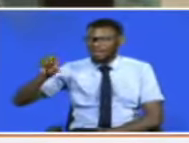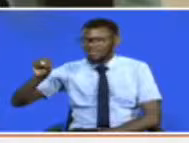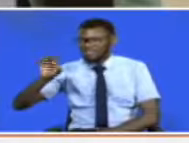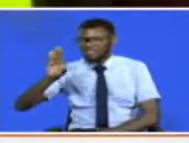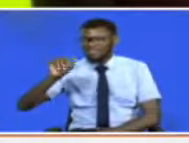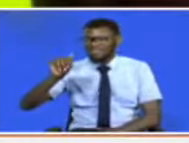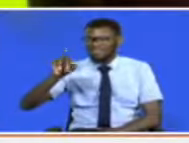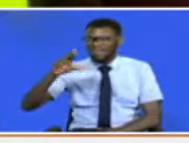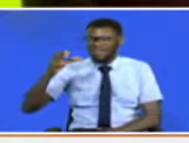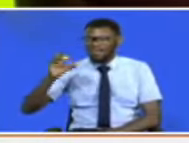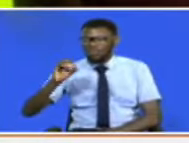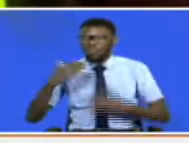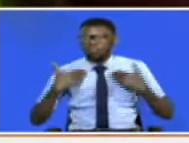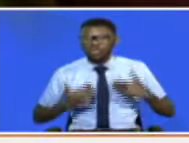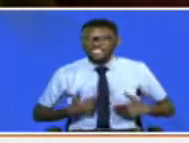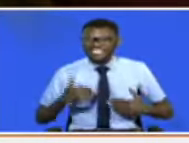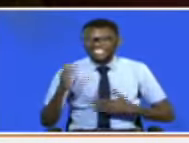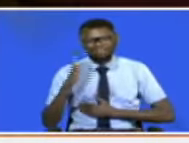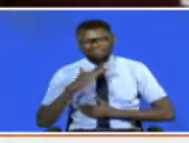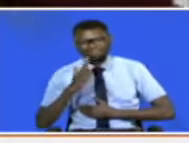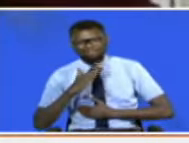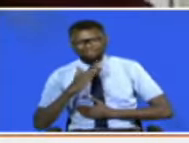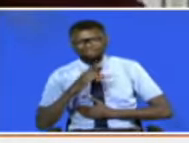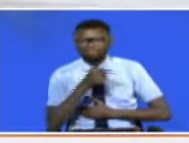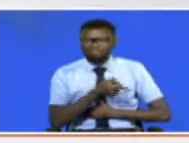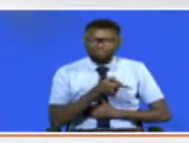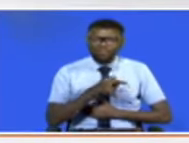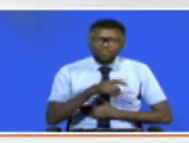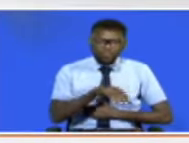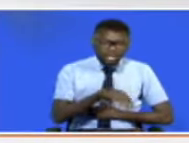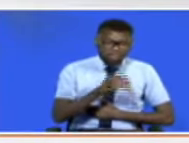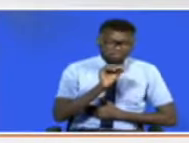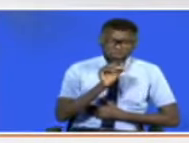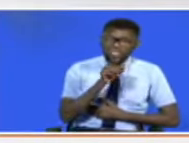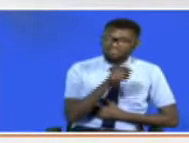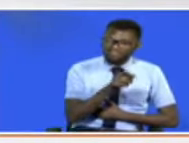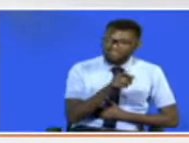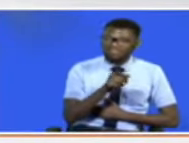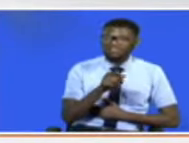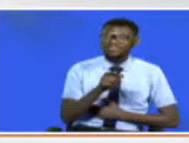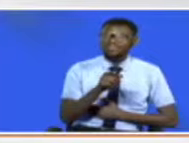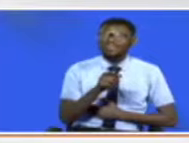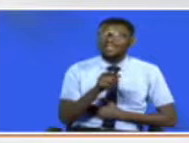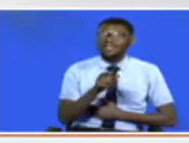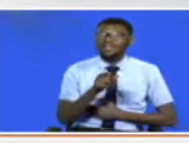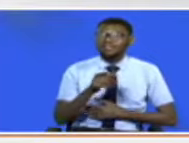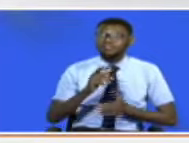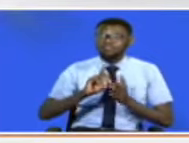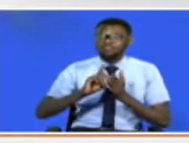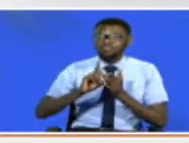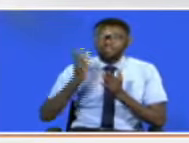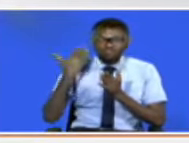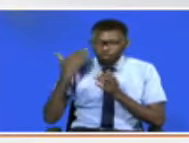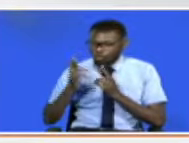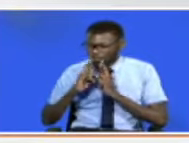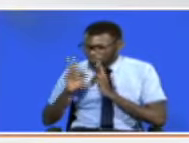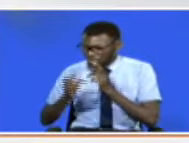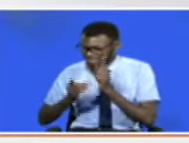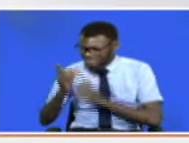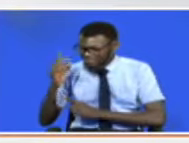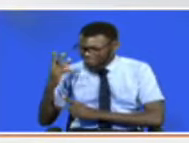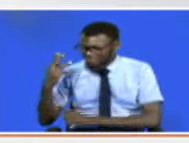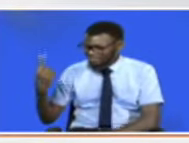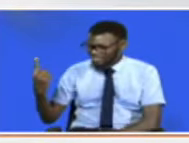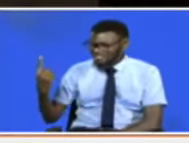in Mungowere Stream in Huisero sub-county, was initially reported missing at Siaya Police Station on October